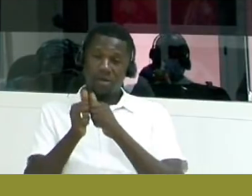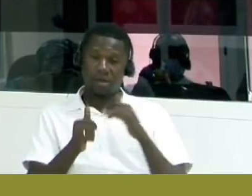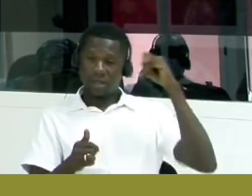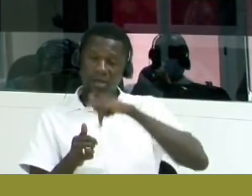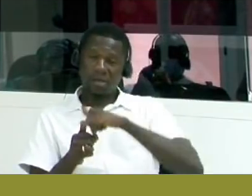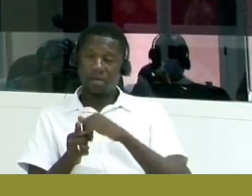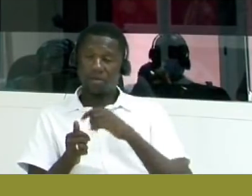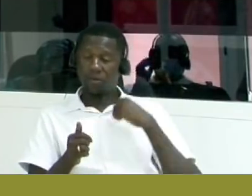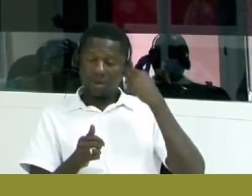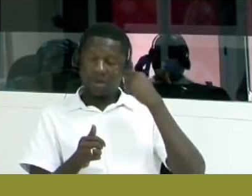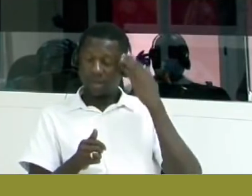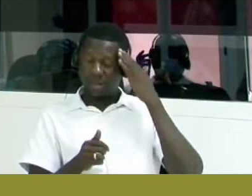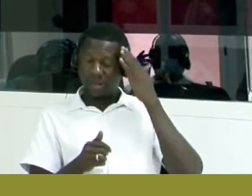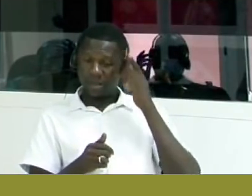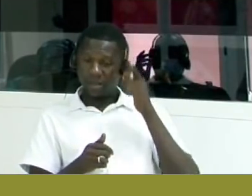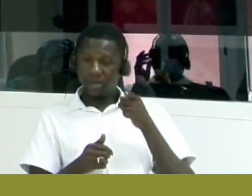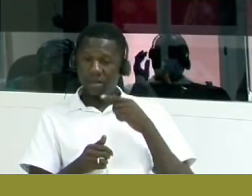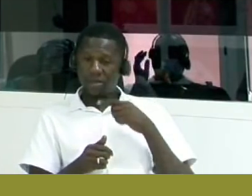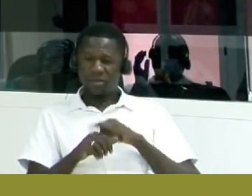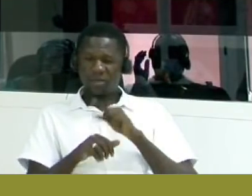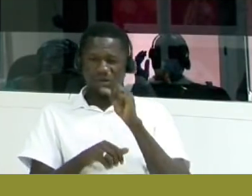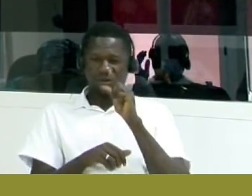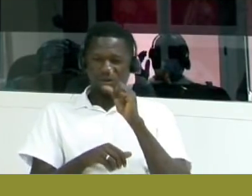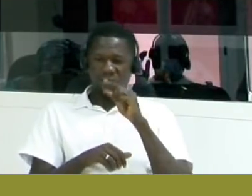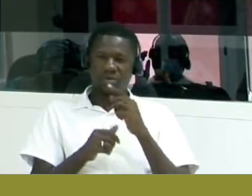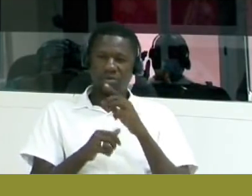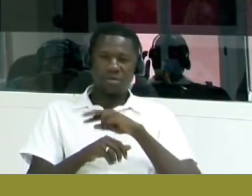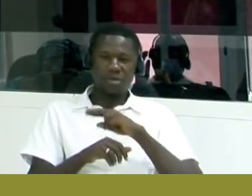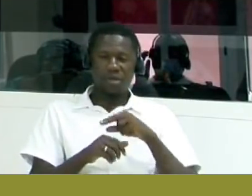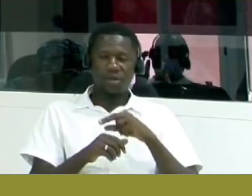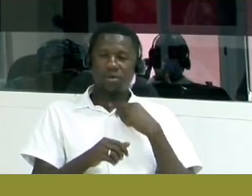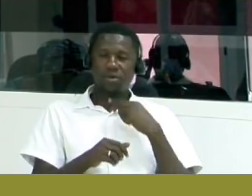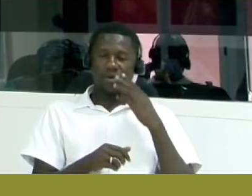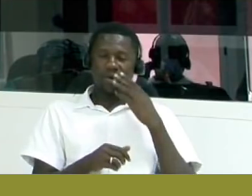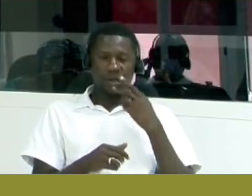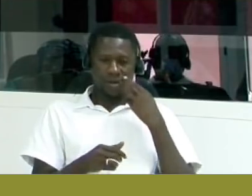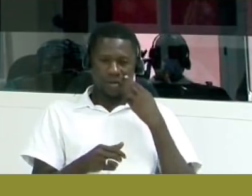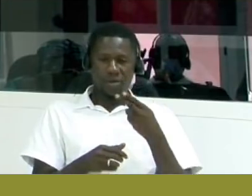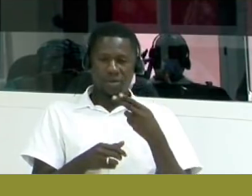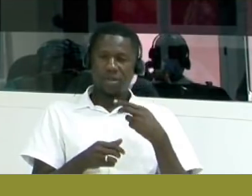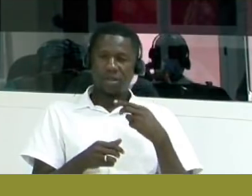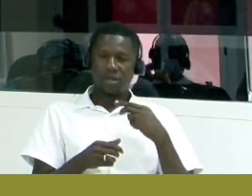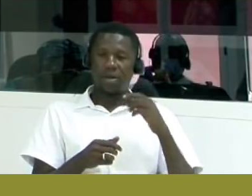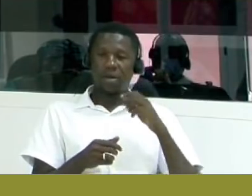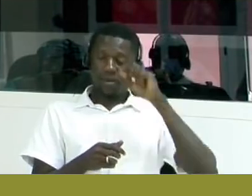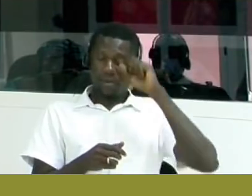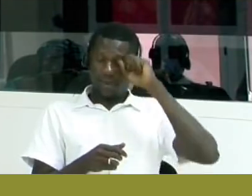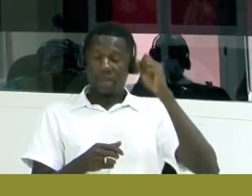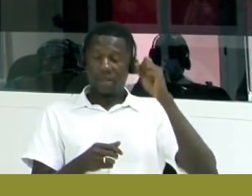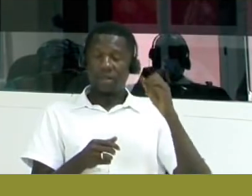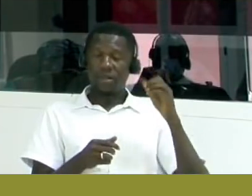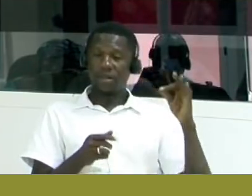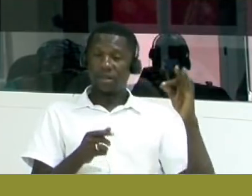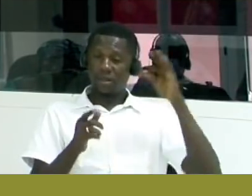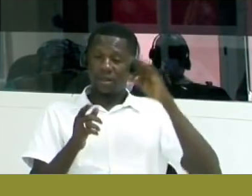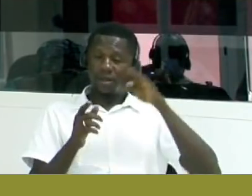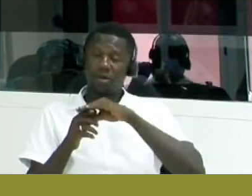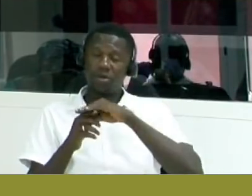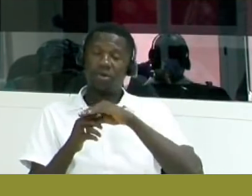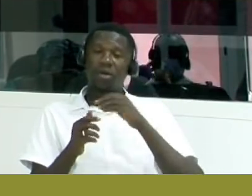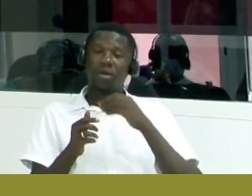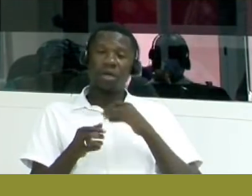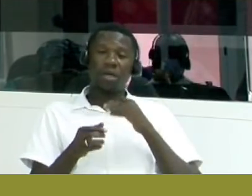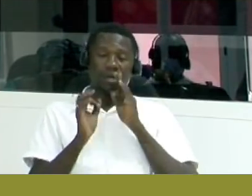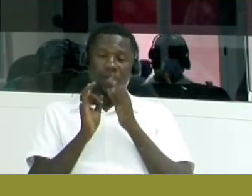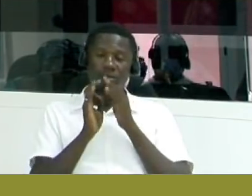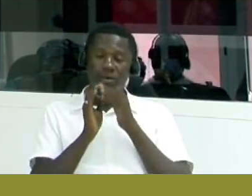like 15, 20 minutes to be at the airport to witness the president's departure, I told my deputy to take over the meeting and to report